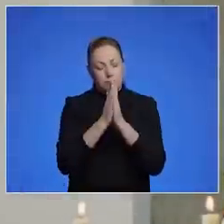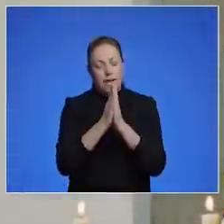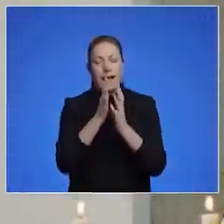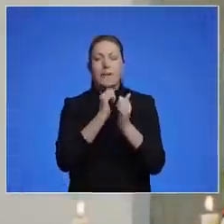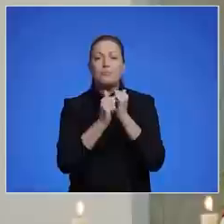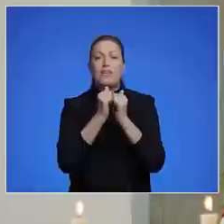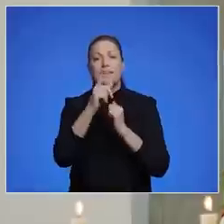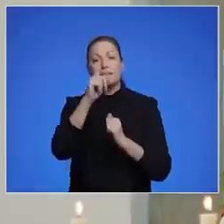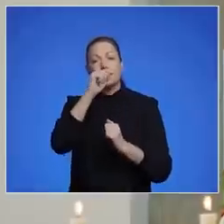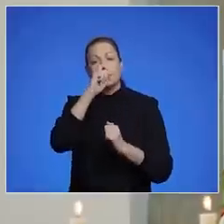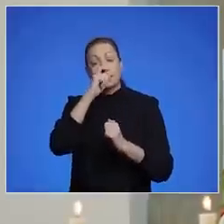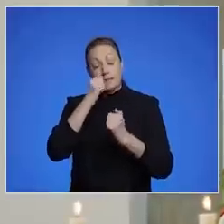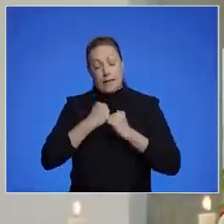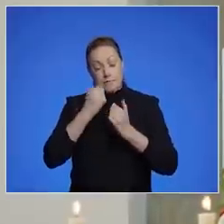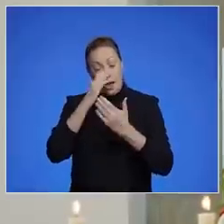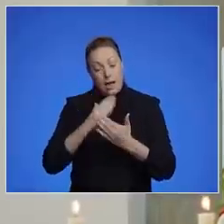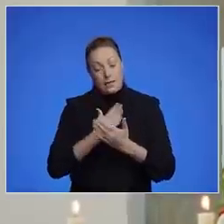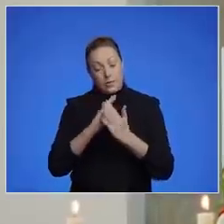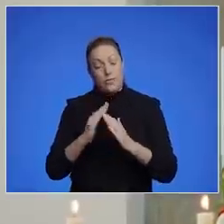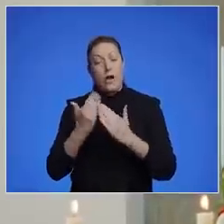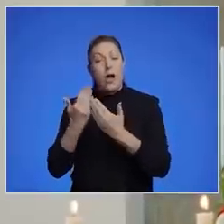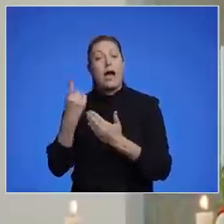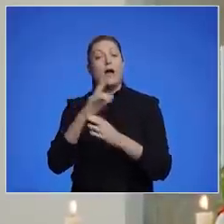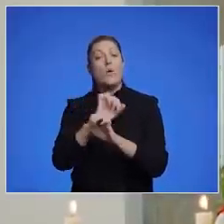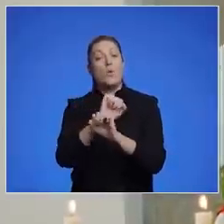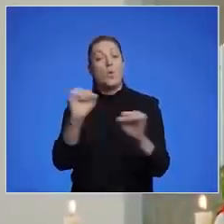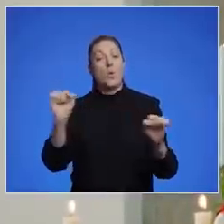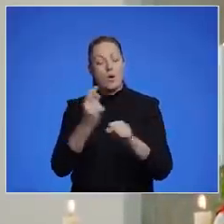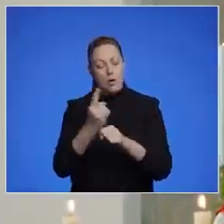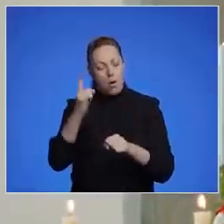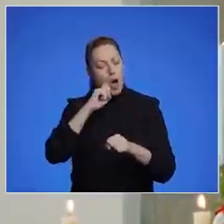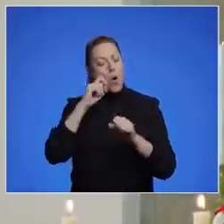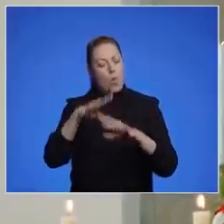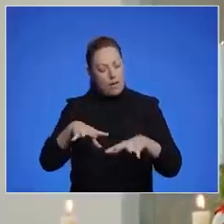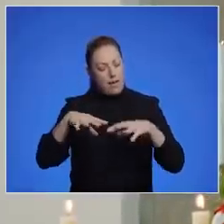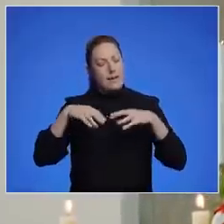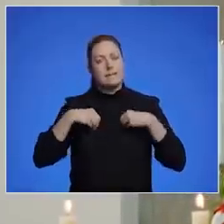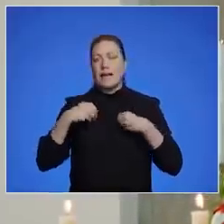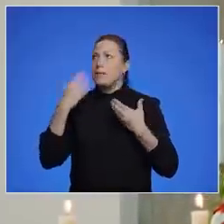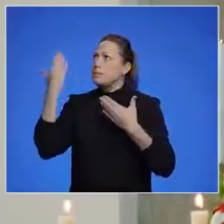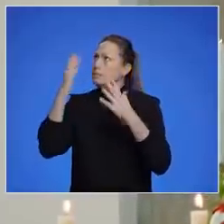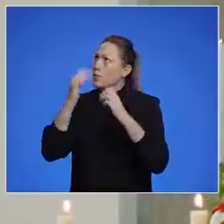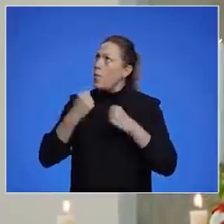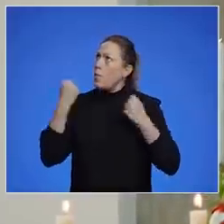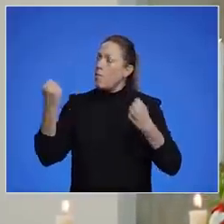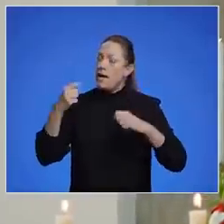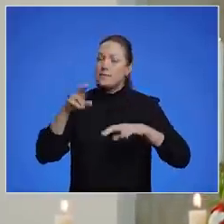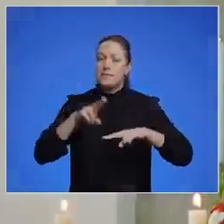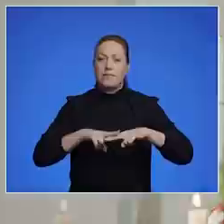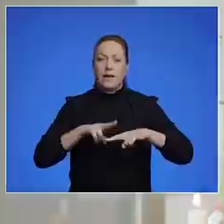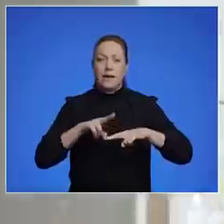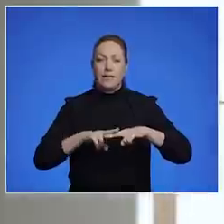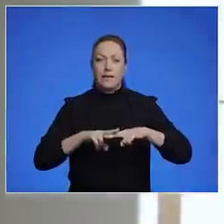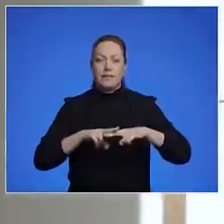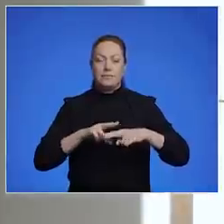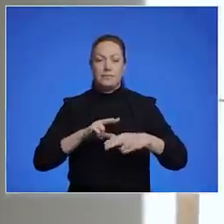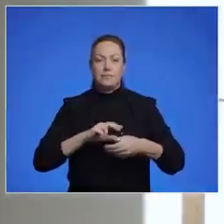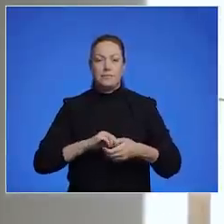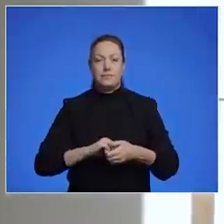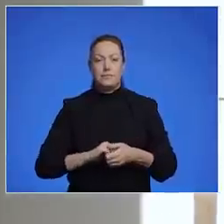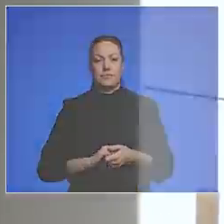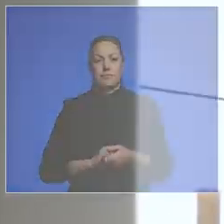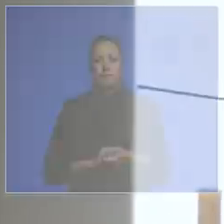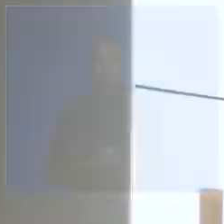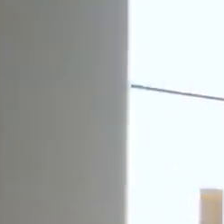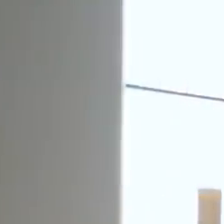life. So pray, my brothers and sisters, that my sacrifice and yours may be acceptable to God the Almighty Father. May the Lord